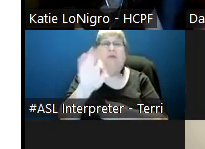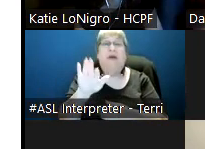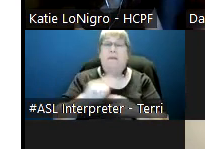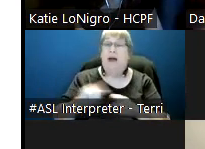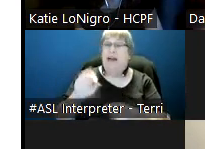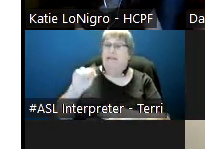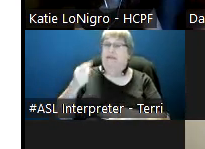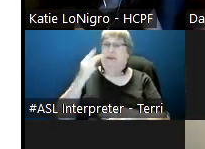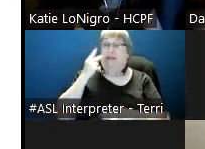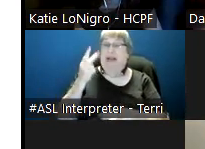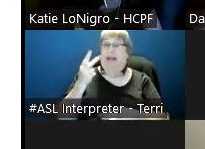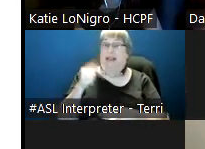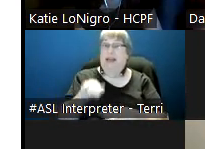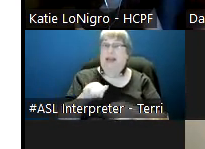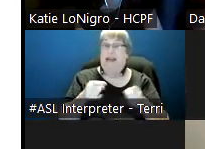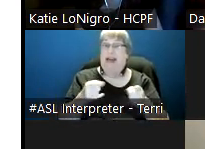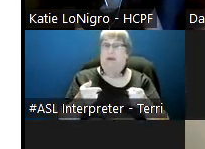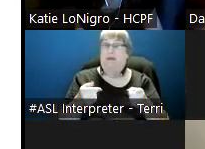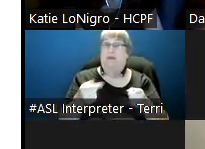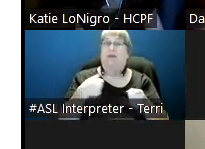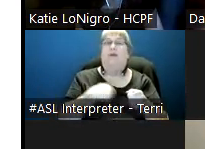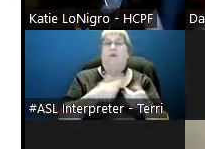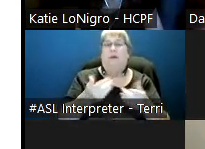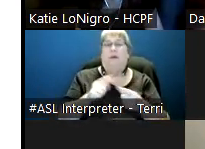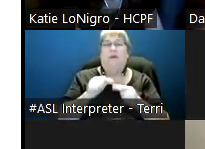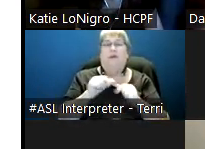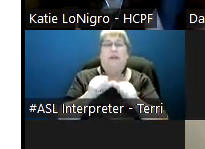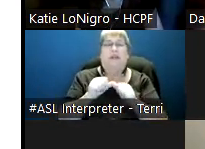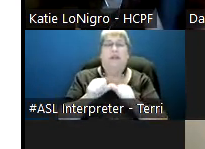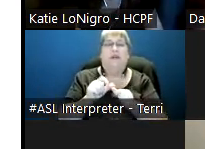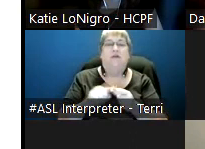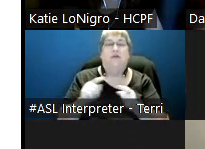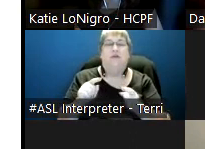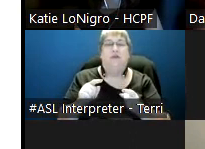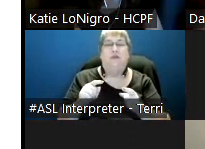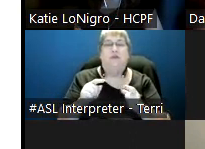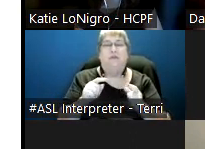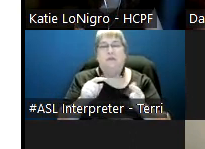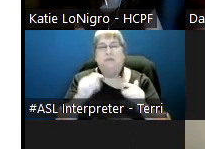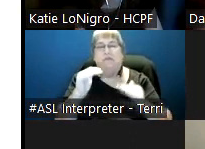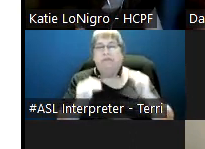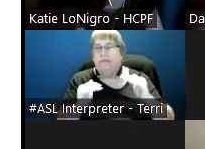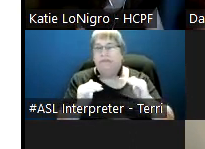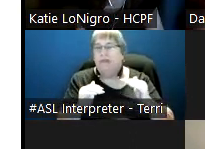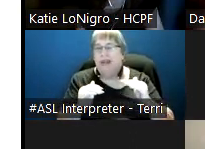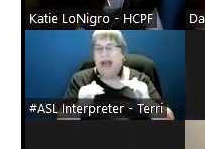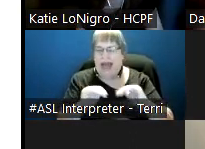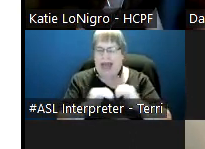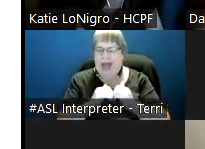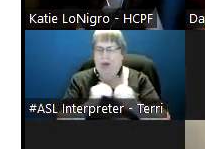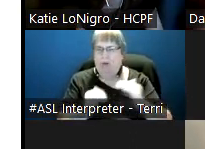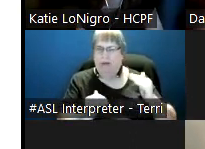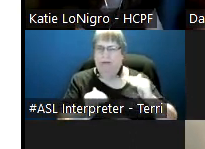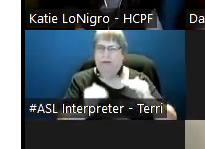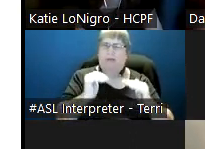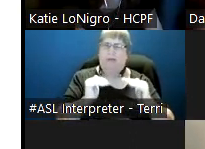time, we're proposing that we continue to address regional health disparities by requiring each of the regional accountable